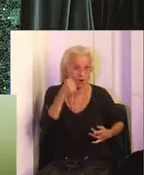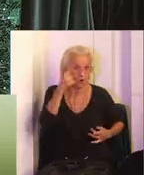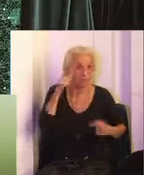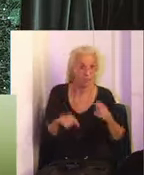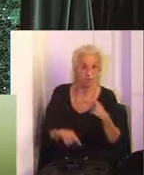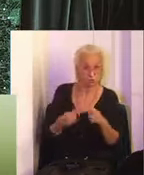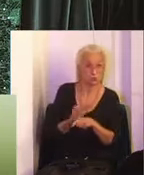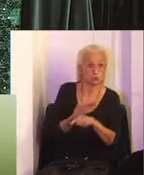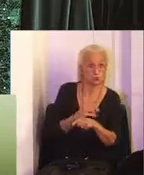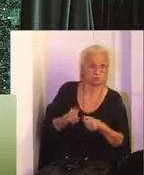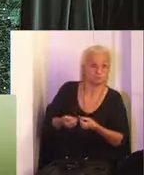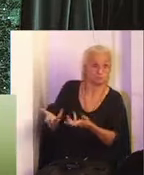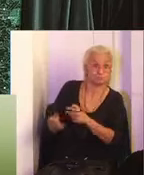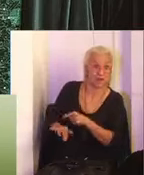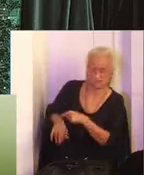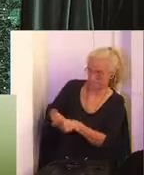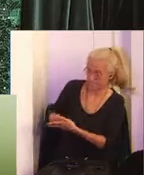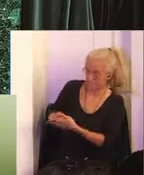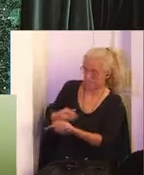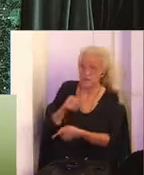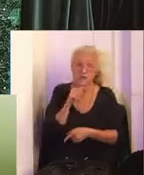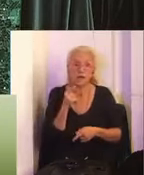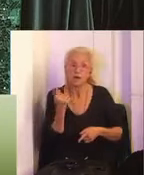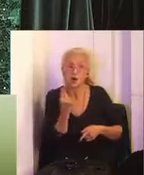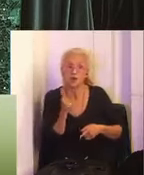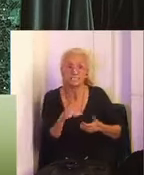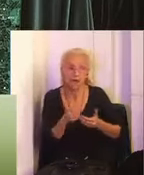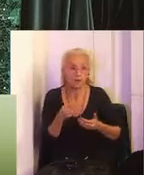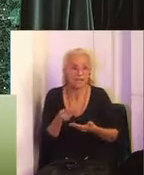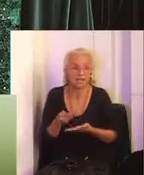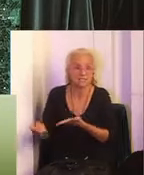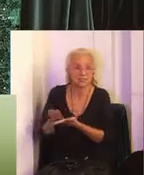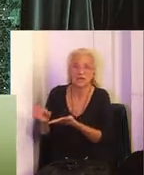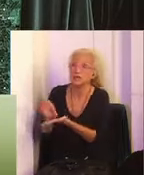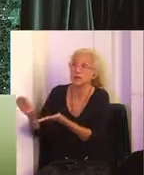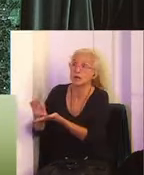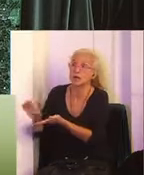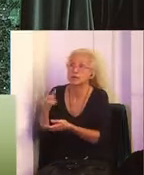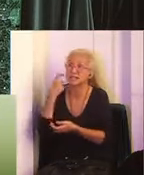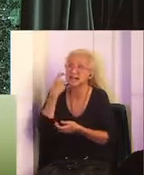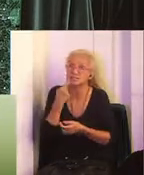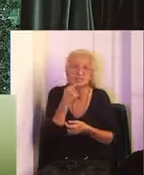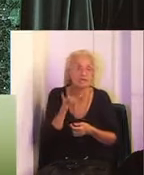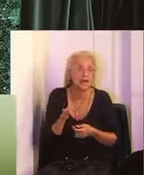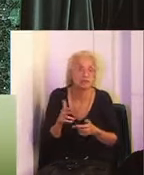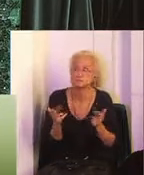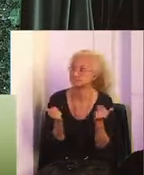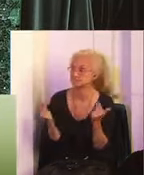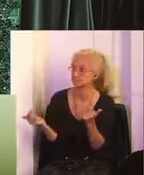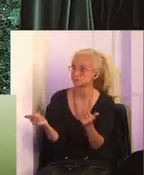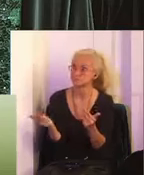money. It's not even always how we spend it. Uh-oh, did I just say that?